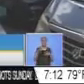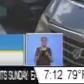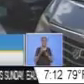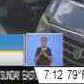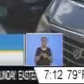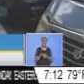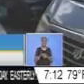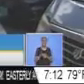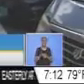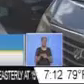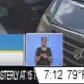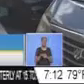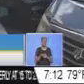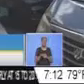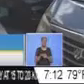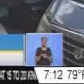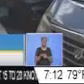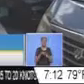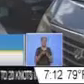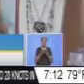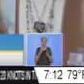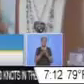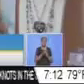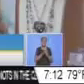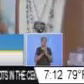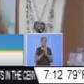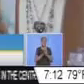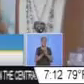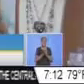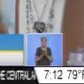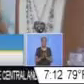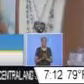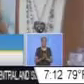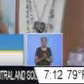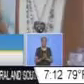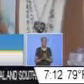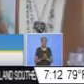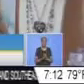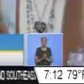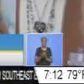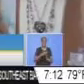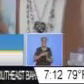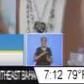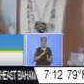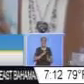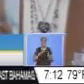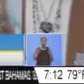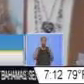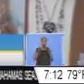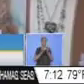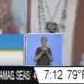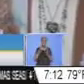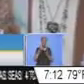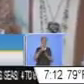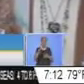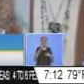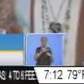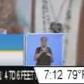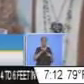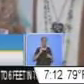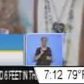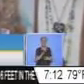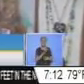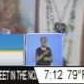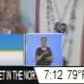a positive direction, I believe. And my thing is that I hope that it will benefit us as Bahamians.